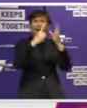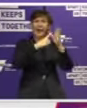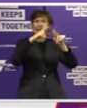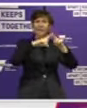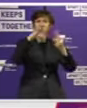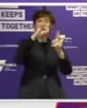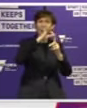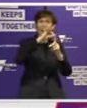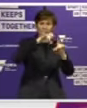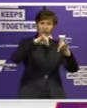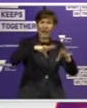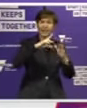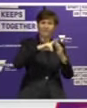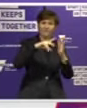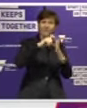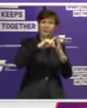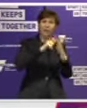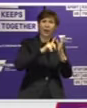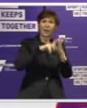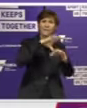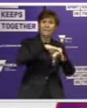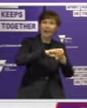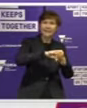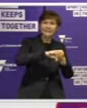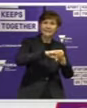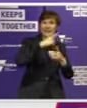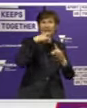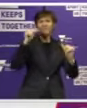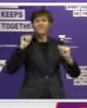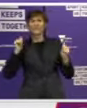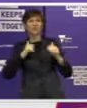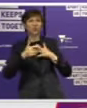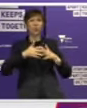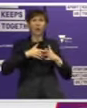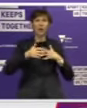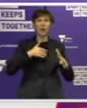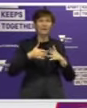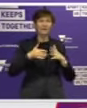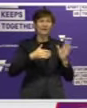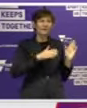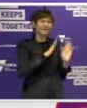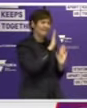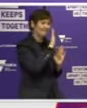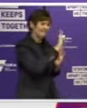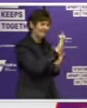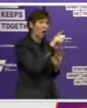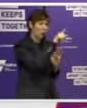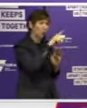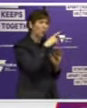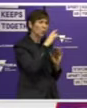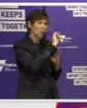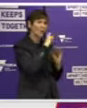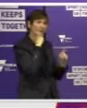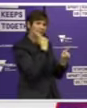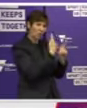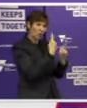Let's be very clear. I don't know what was said on that call. We don't know what was said on that call. You can offer a theory, you can offer